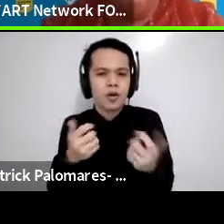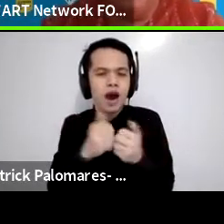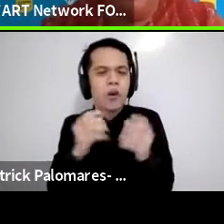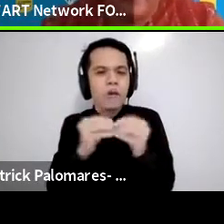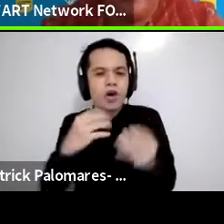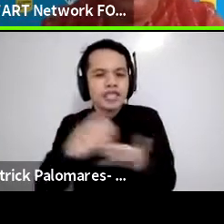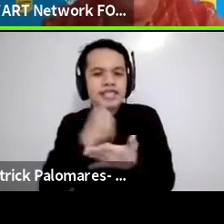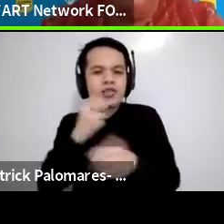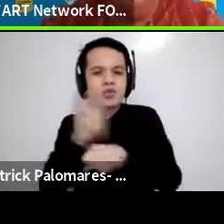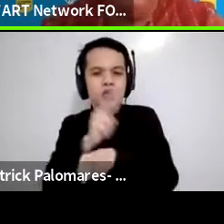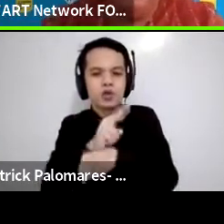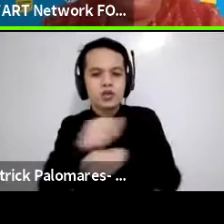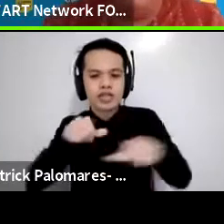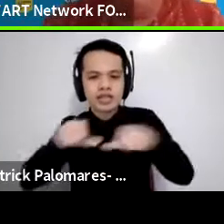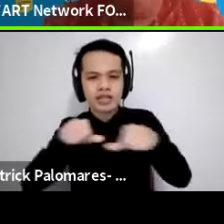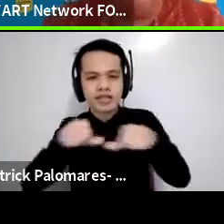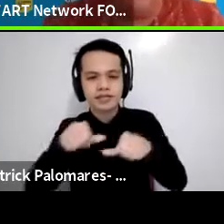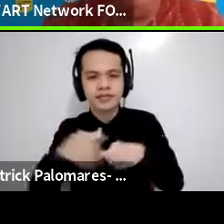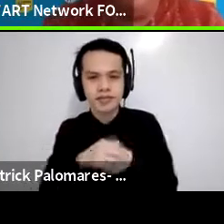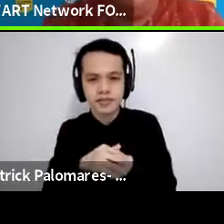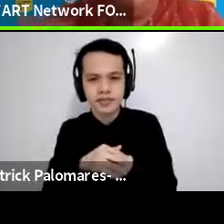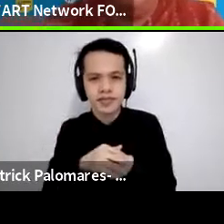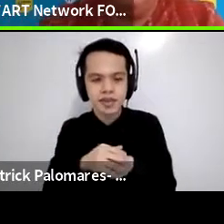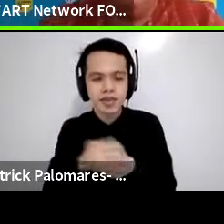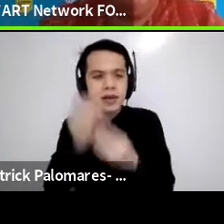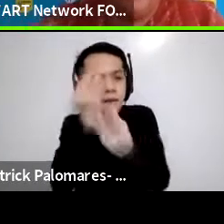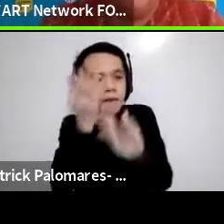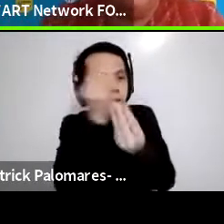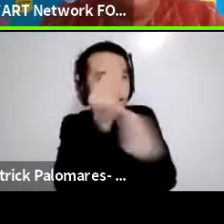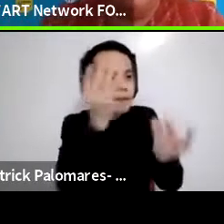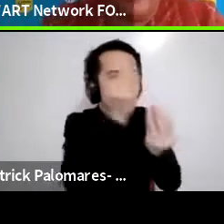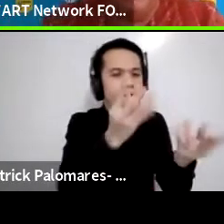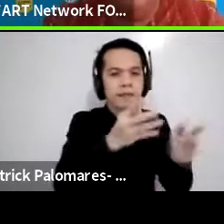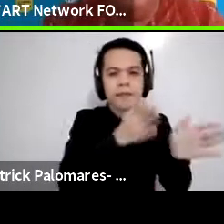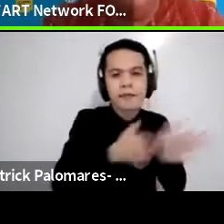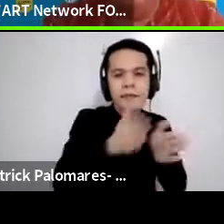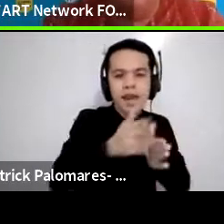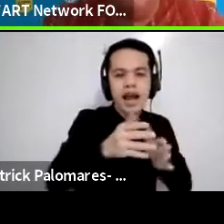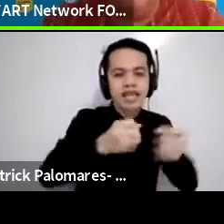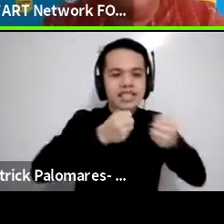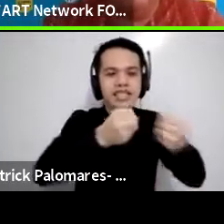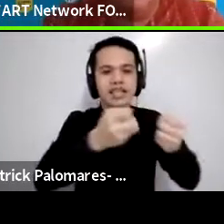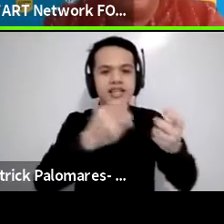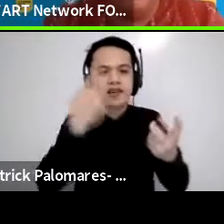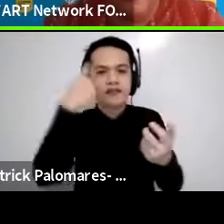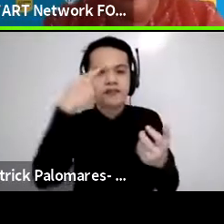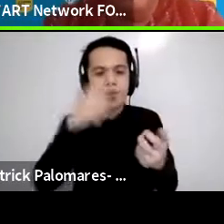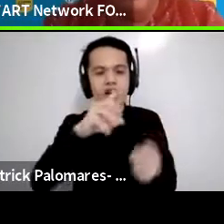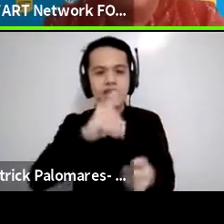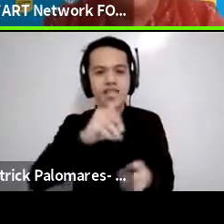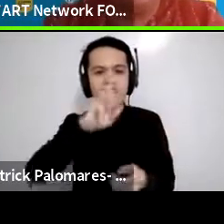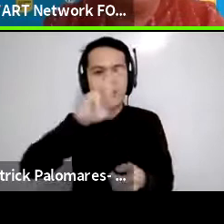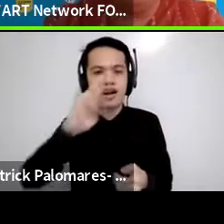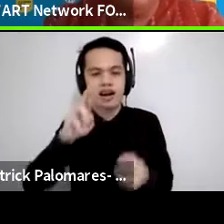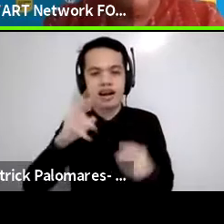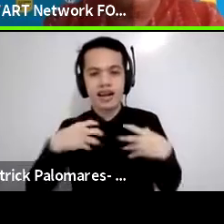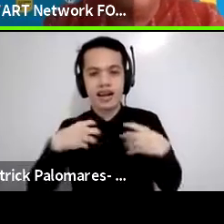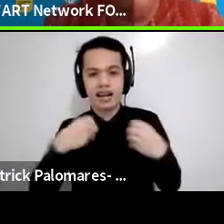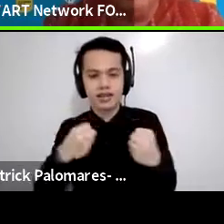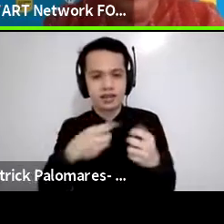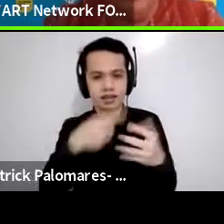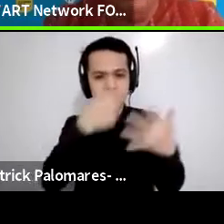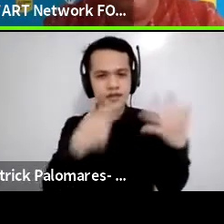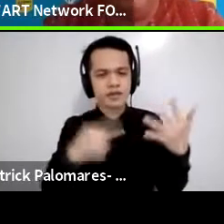utilize anticipatory action, informing plans and strategies for DRR health that factors